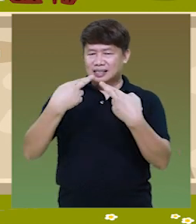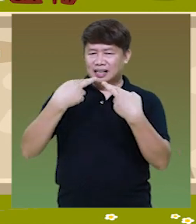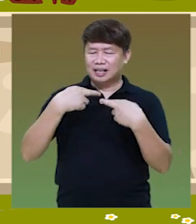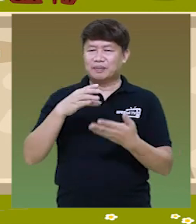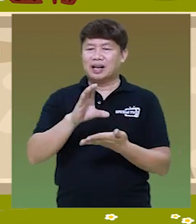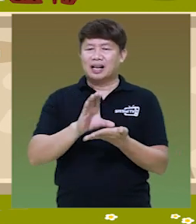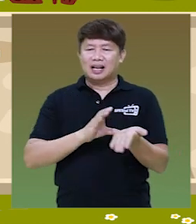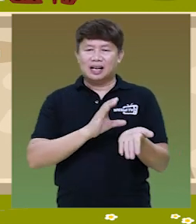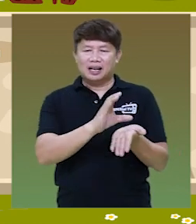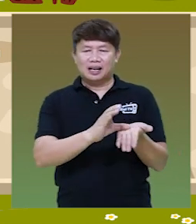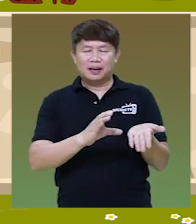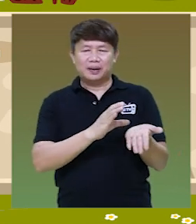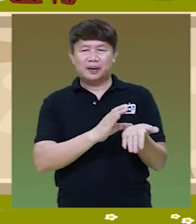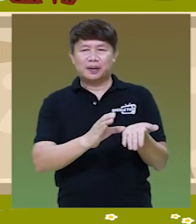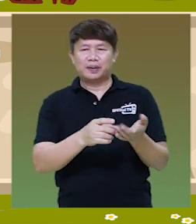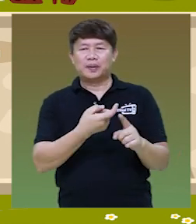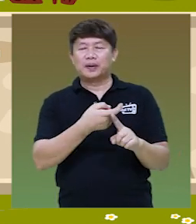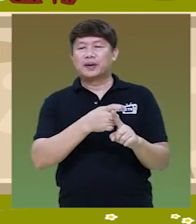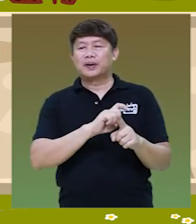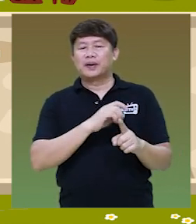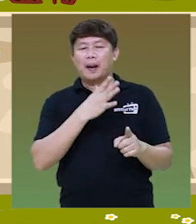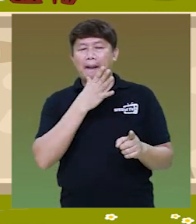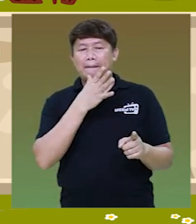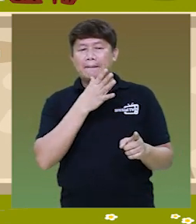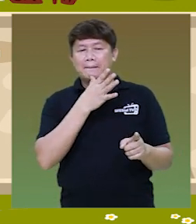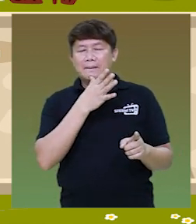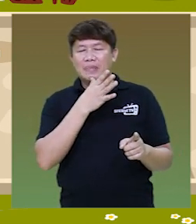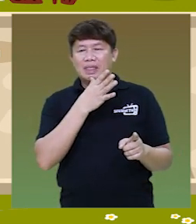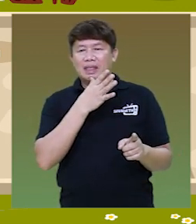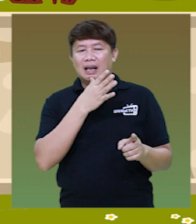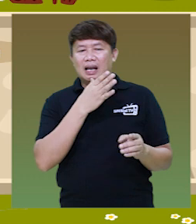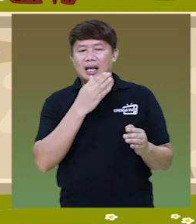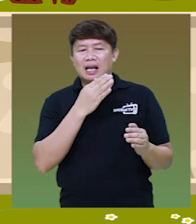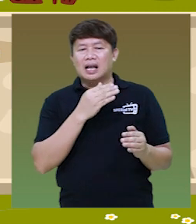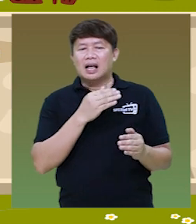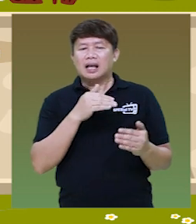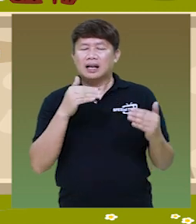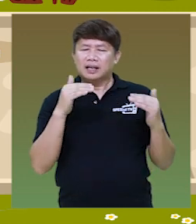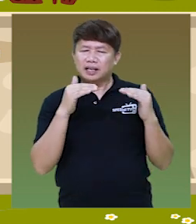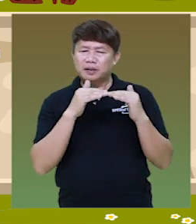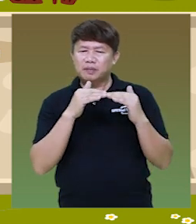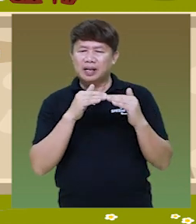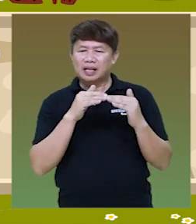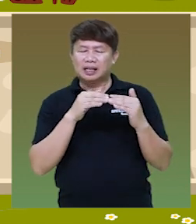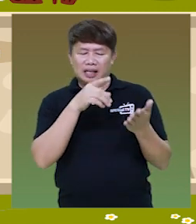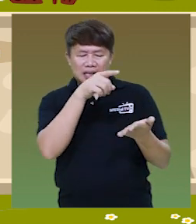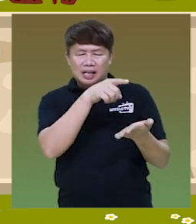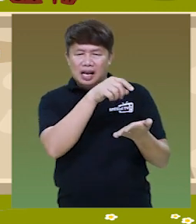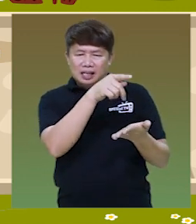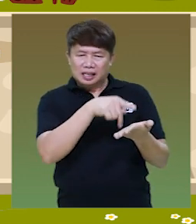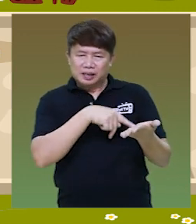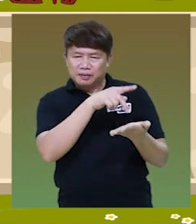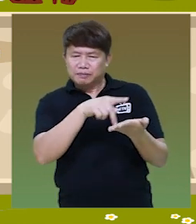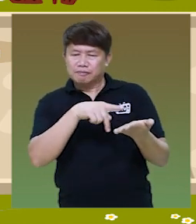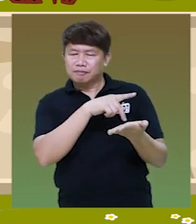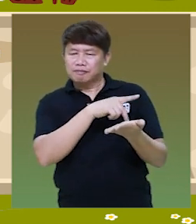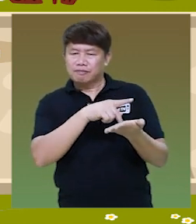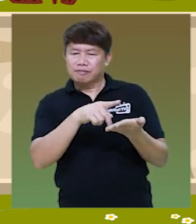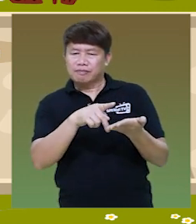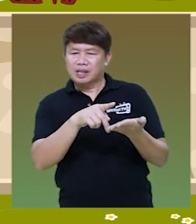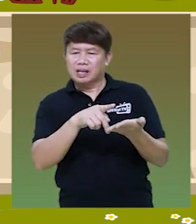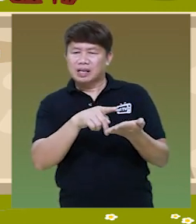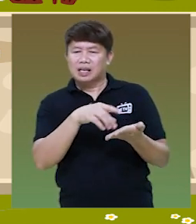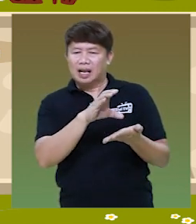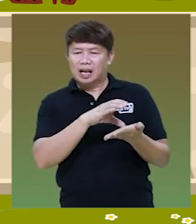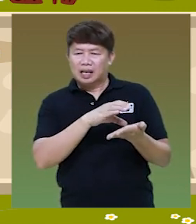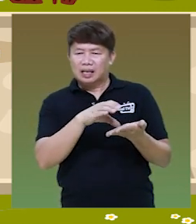Grace received a cake from her mother. She equally divided the cake so that her siblings